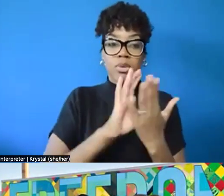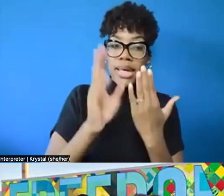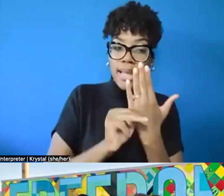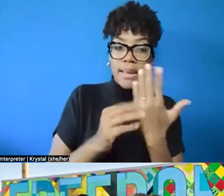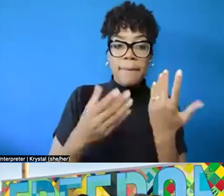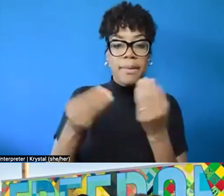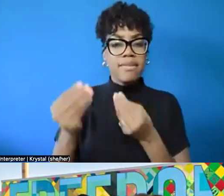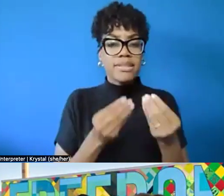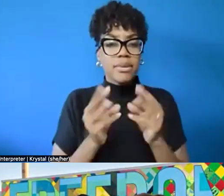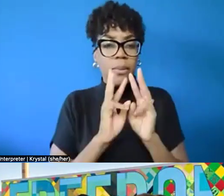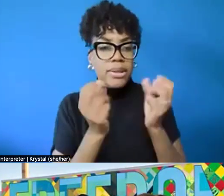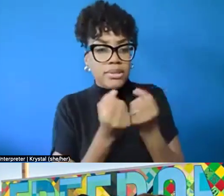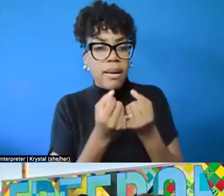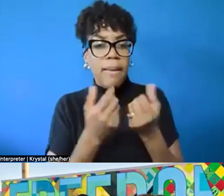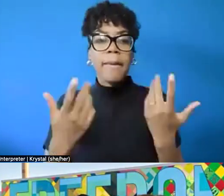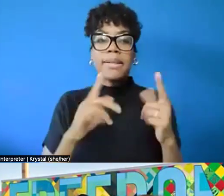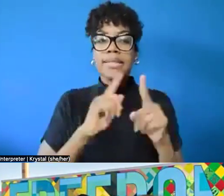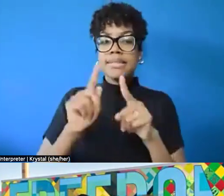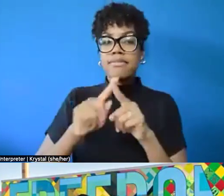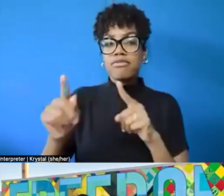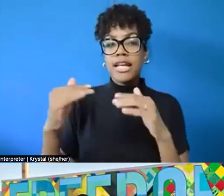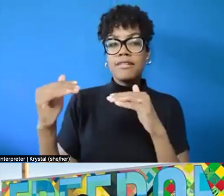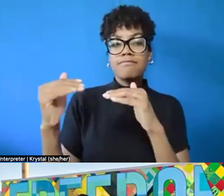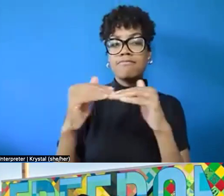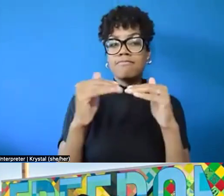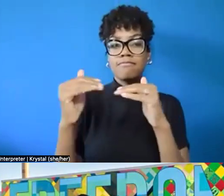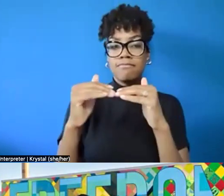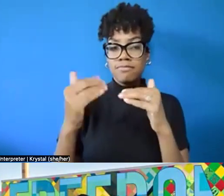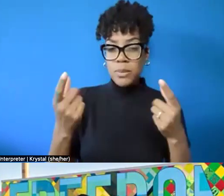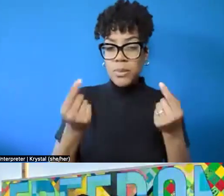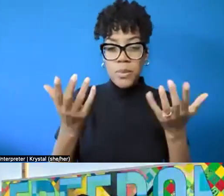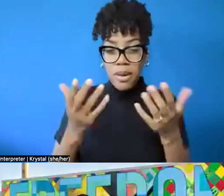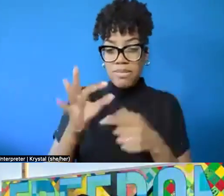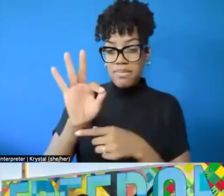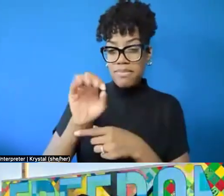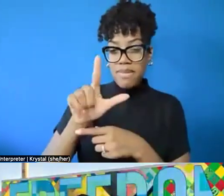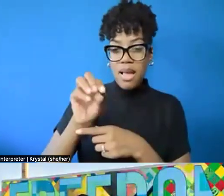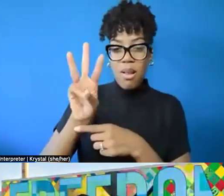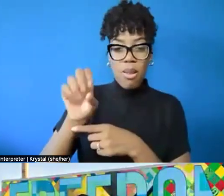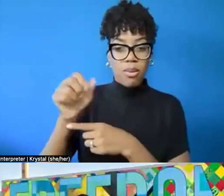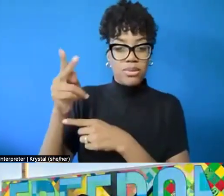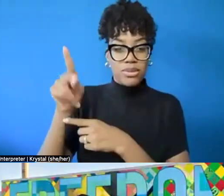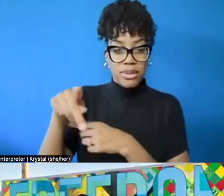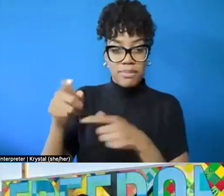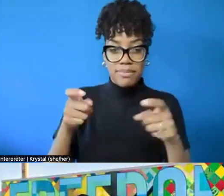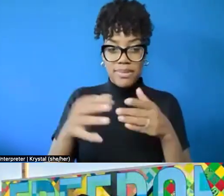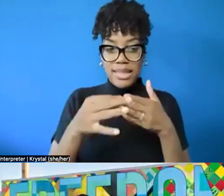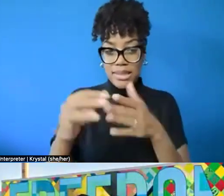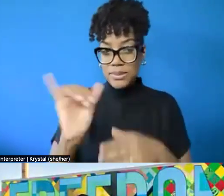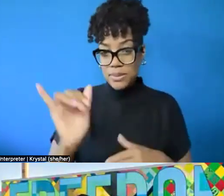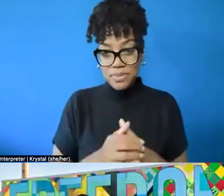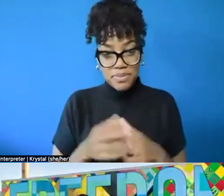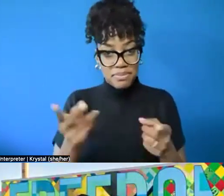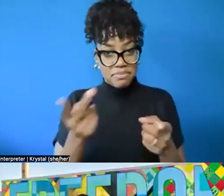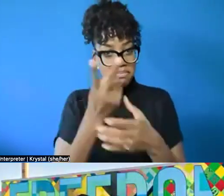are based in Philadelphia. I think I was saying before we got on that this is probably the most representation Philadelphia has